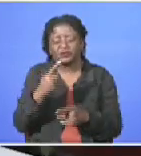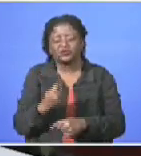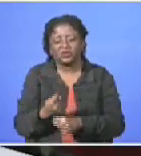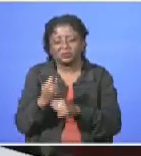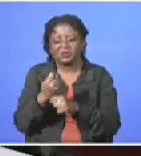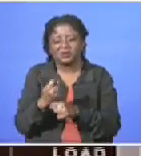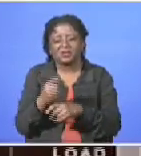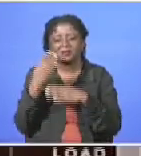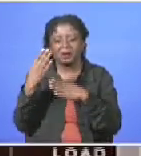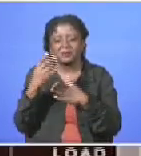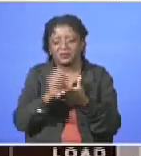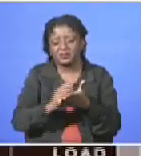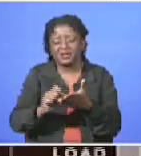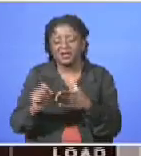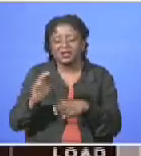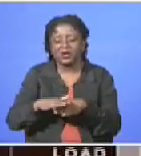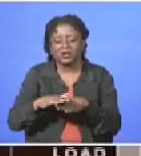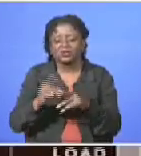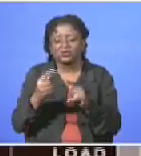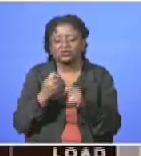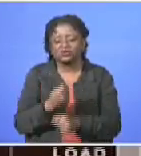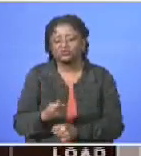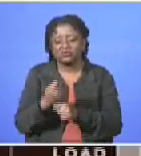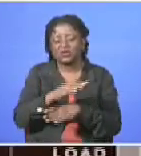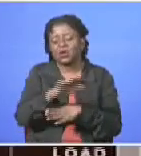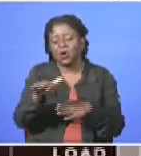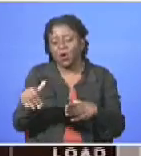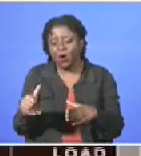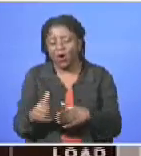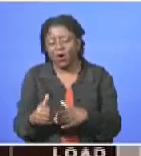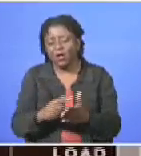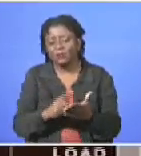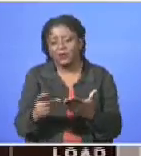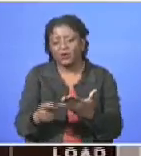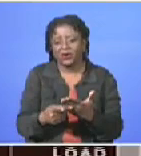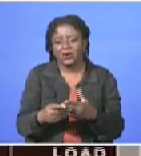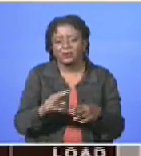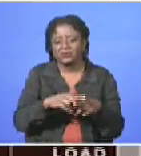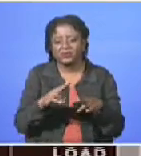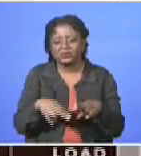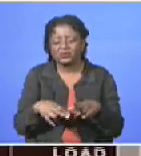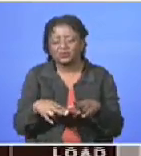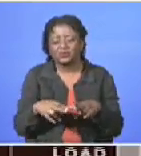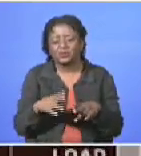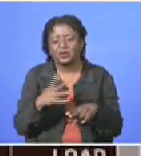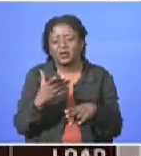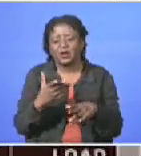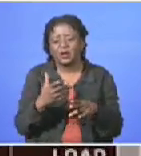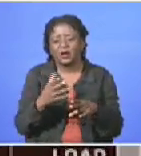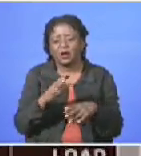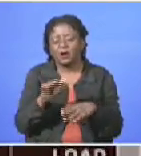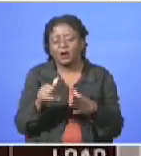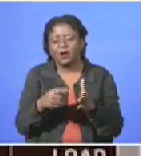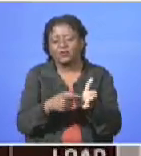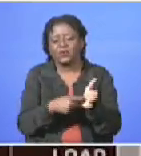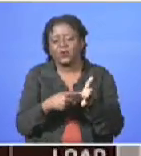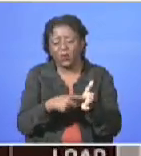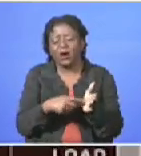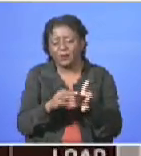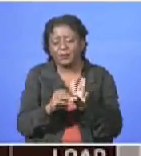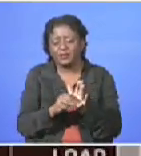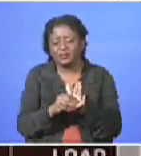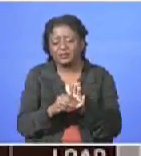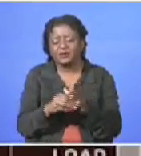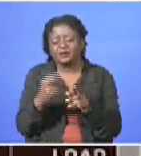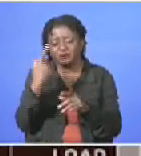has signed on to the Treat All initiative, which removes all eligibility limitations for antiretroviral therapy. And once someone is diagnosed